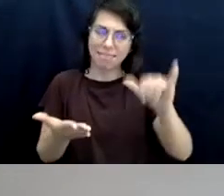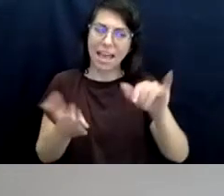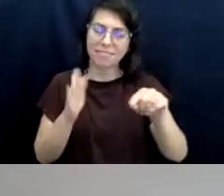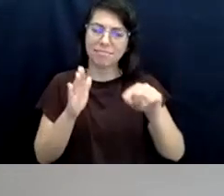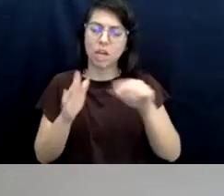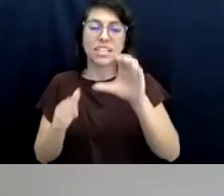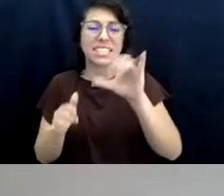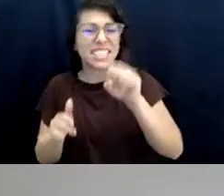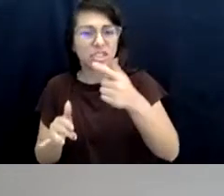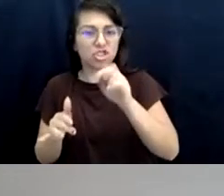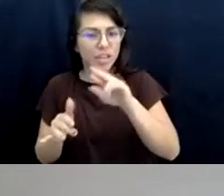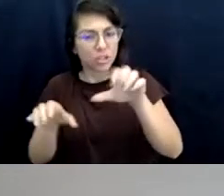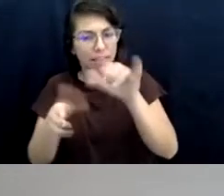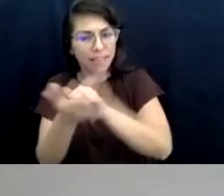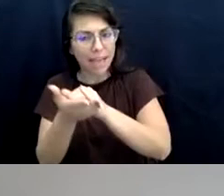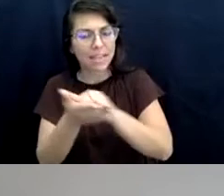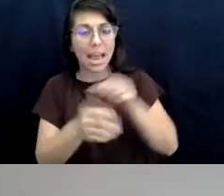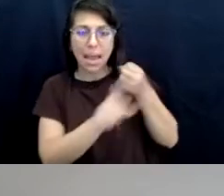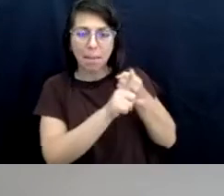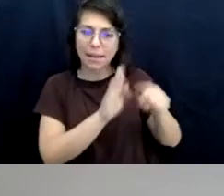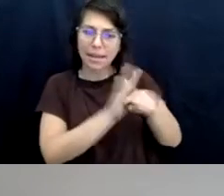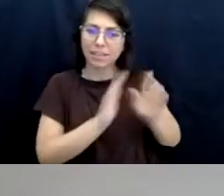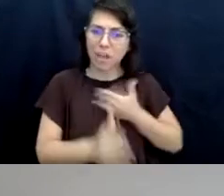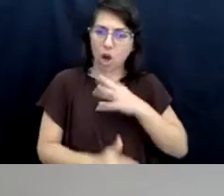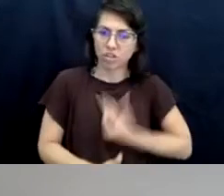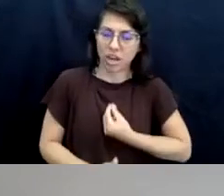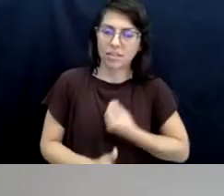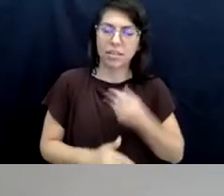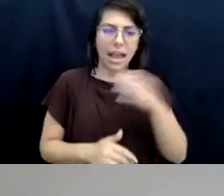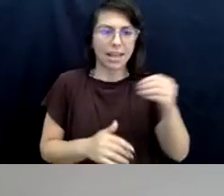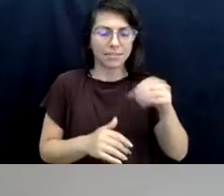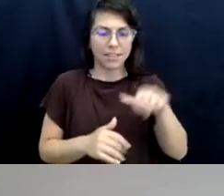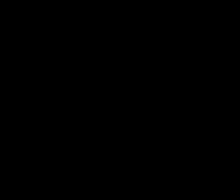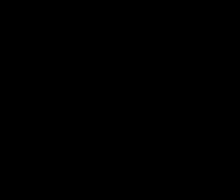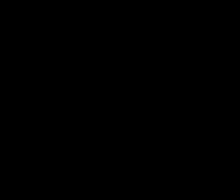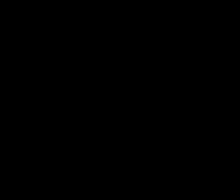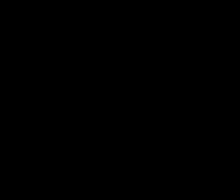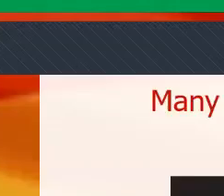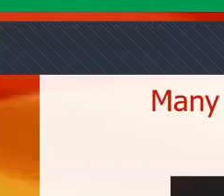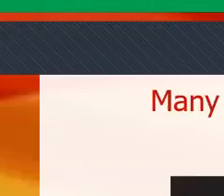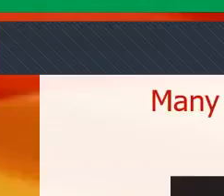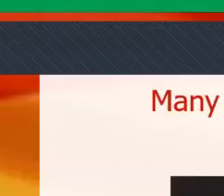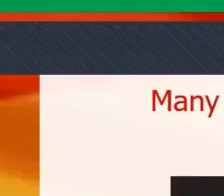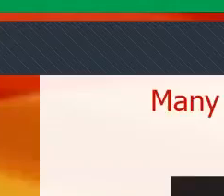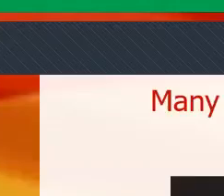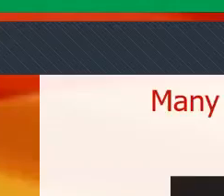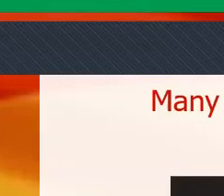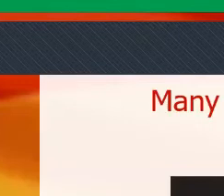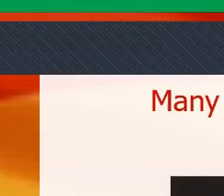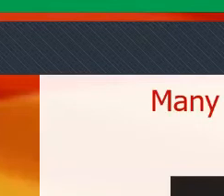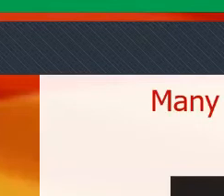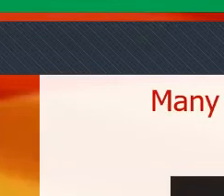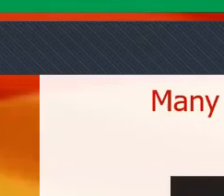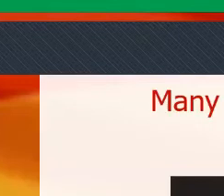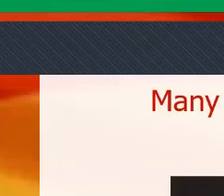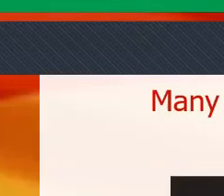our international students who wanted to be called by a different name than what appears on the roster. So we're working on coming up with a solution